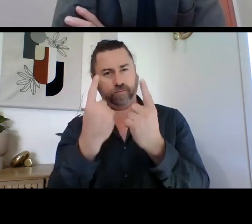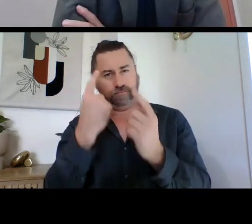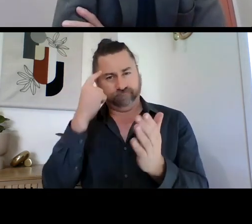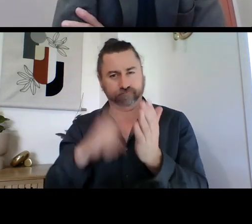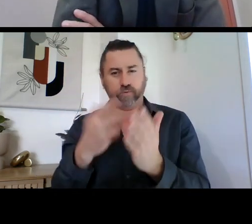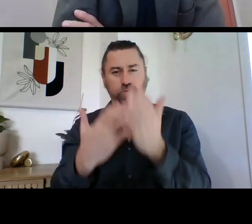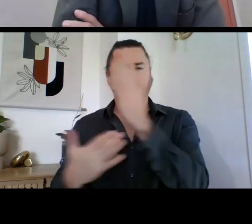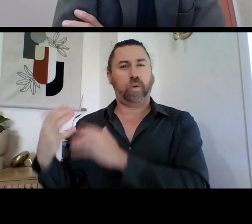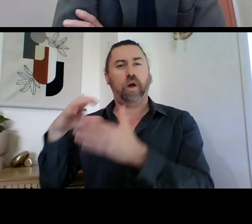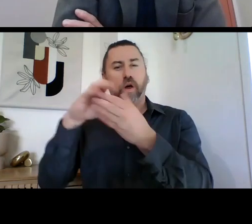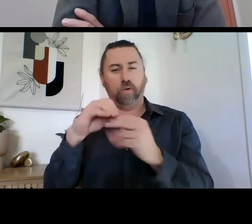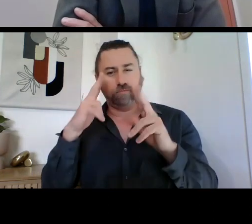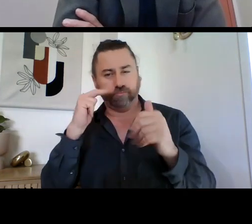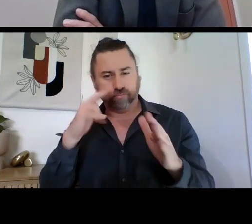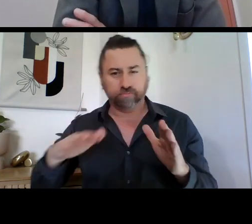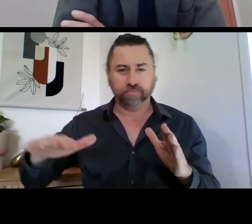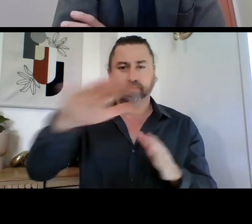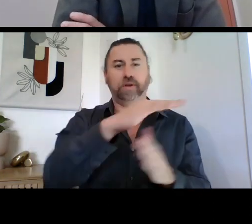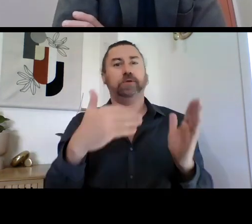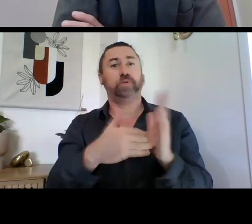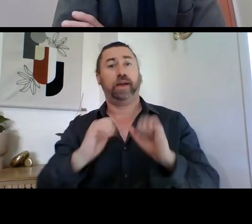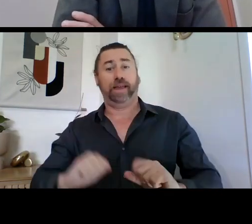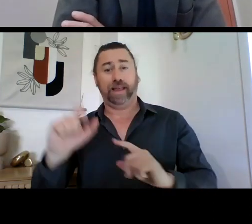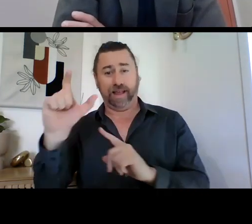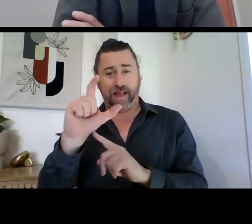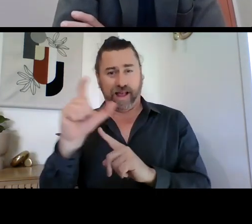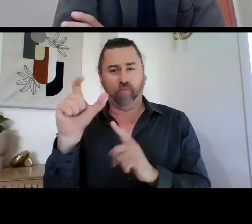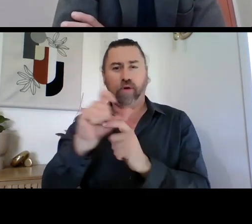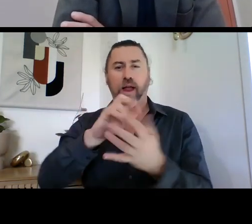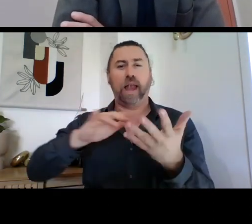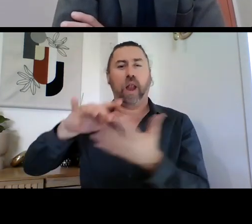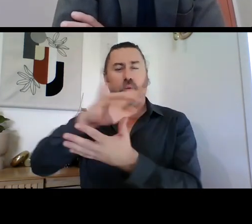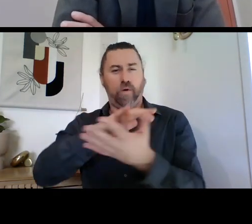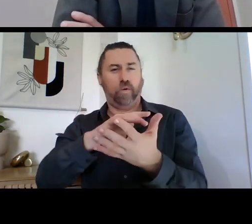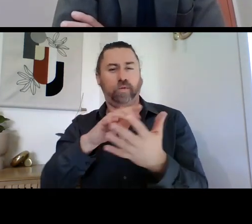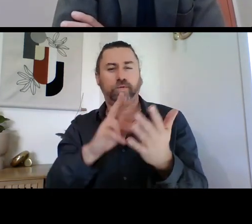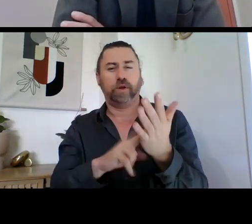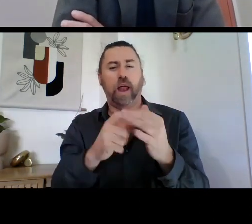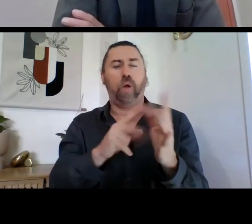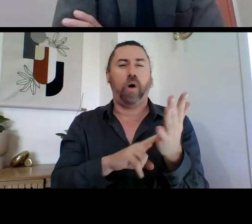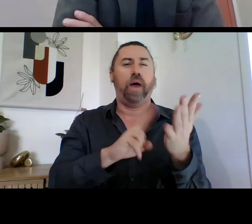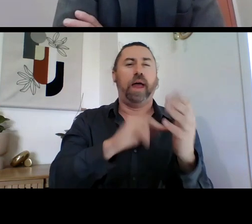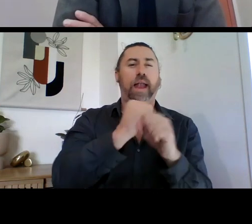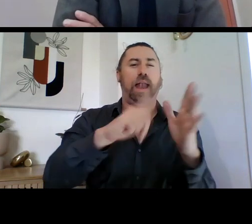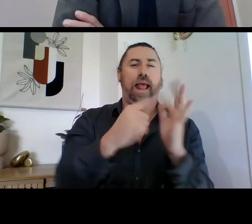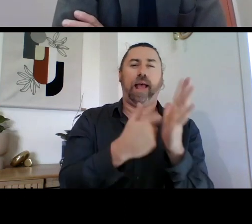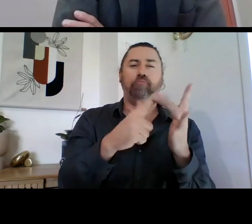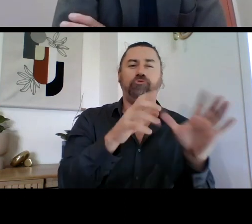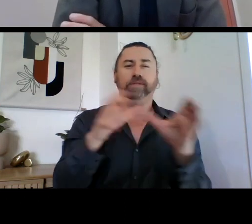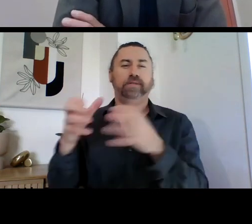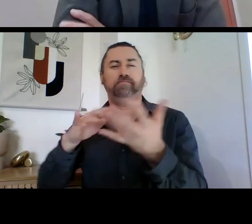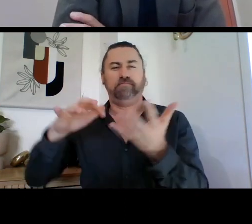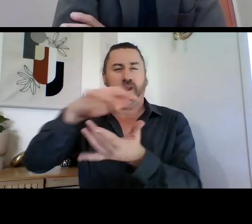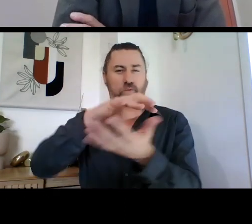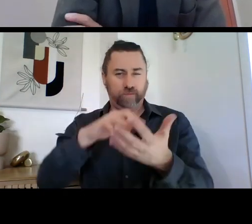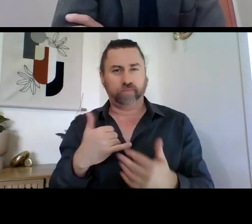and custodians of the lands on which we're meeting today, which for us in Canberra is the Ngunnawal and Ngambri people. I'd like to pay my respects